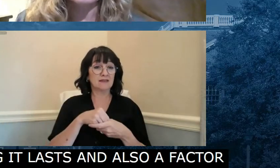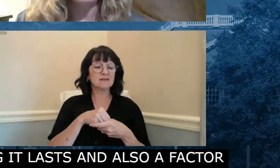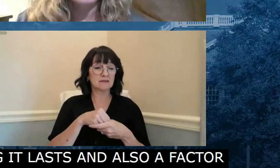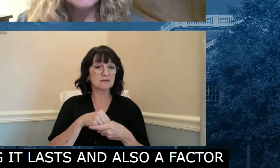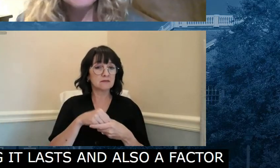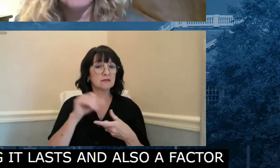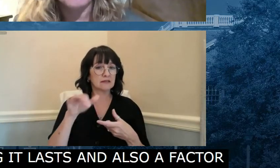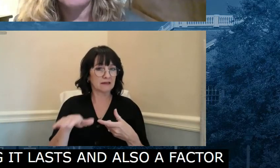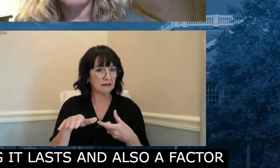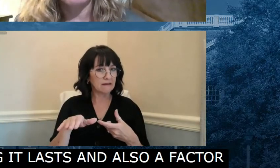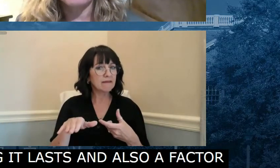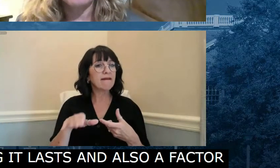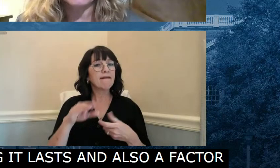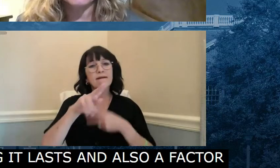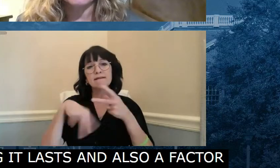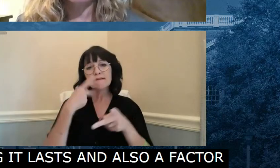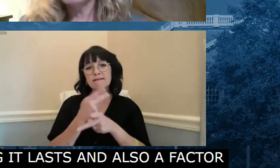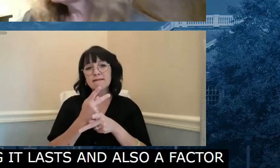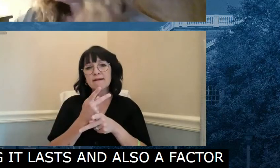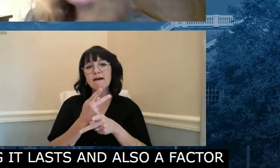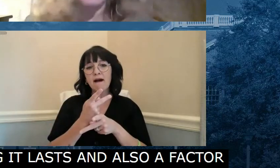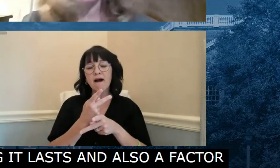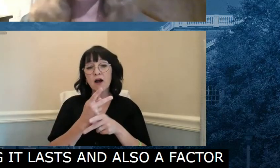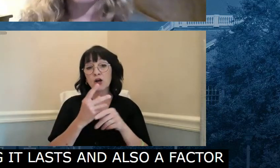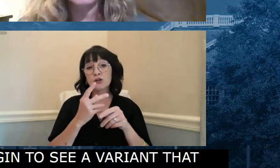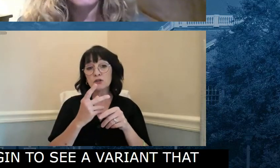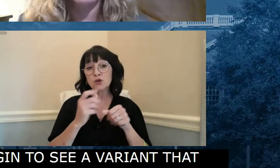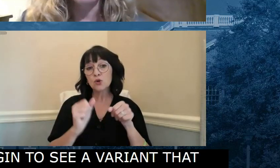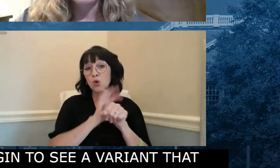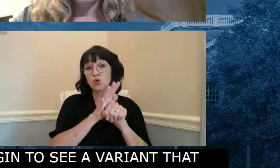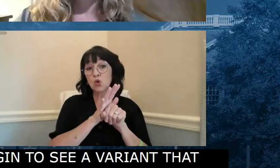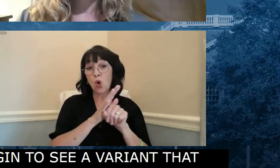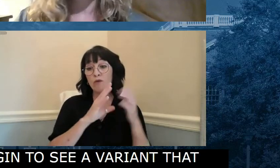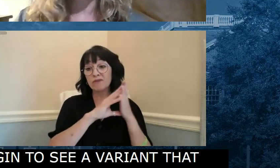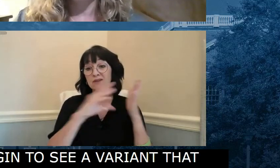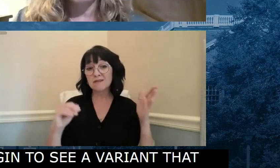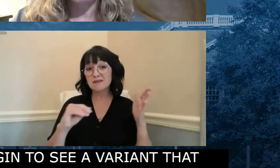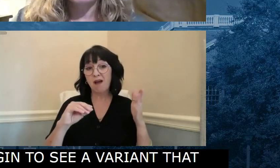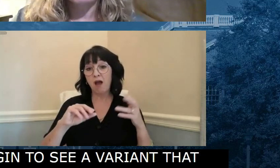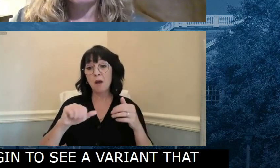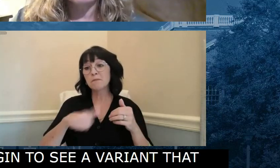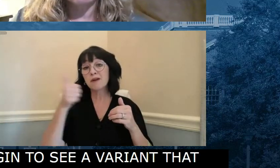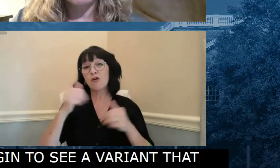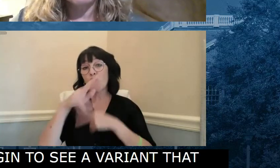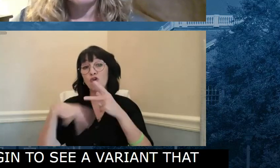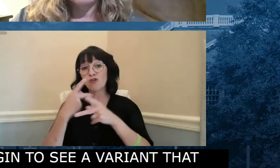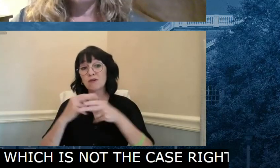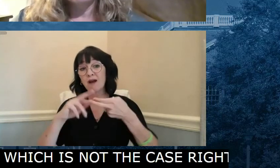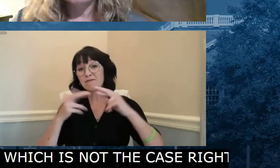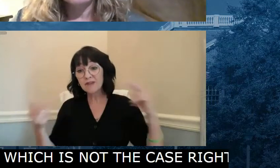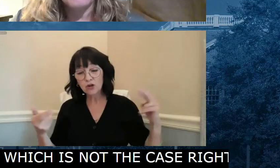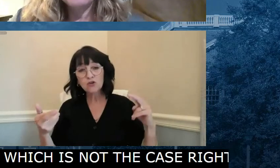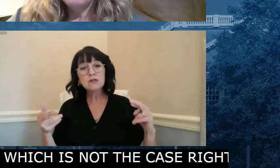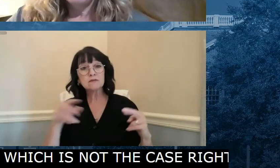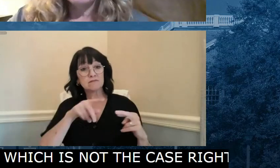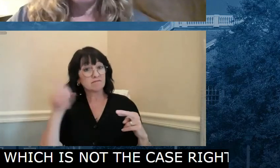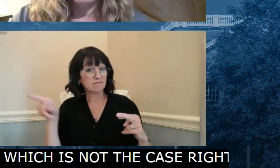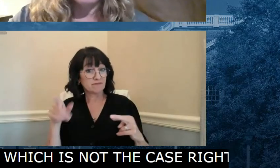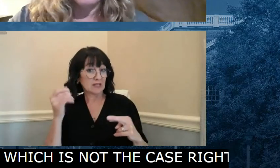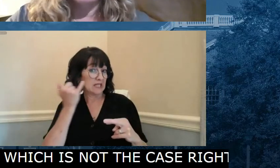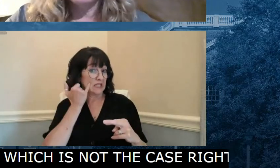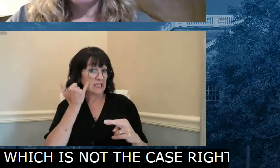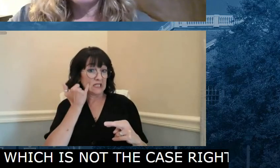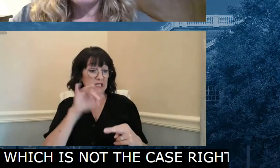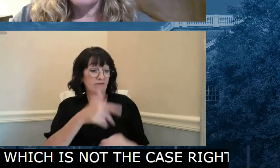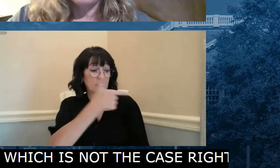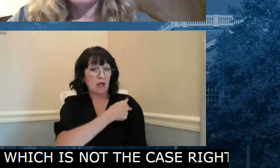that isn't well covered by the vaccine, which is not the case right now, but certainly that would be a reason for booster shot. What I will